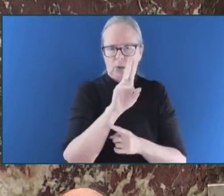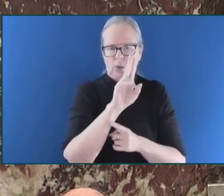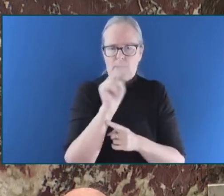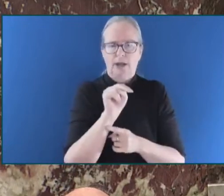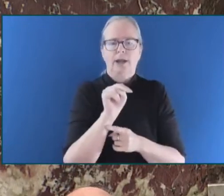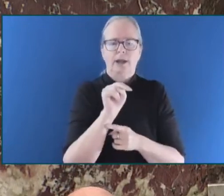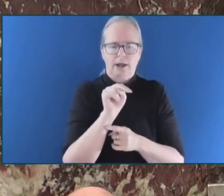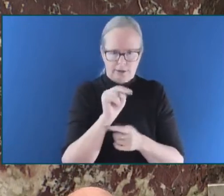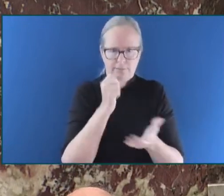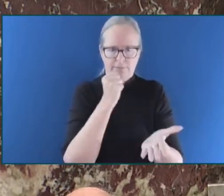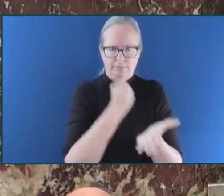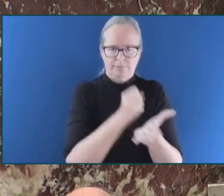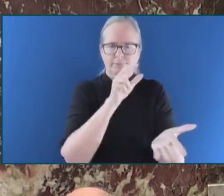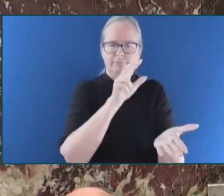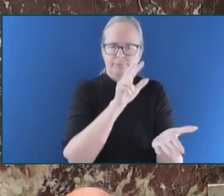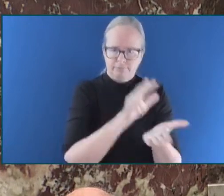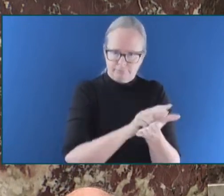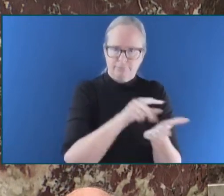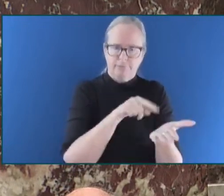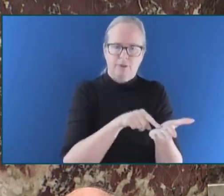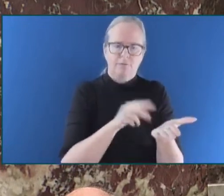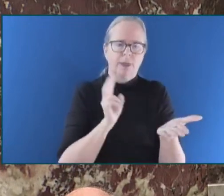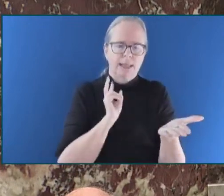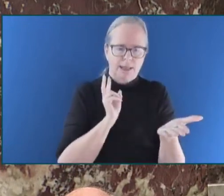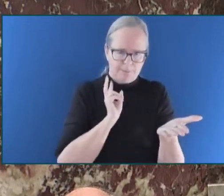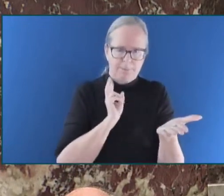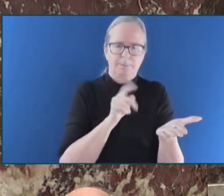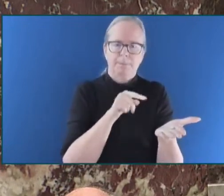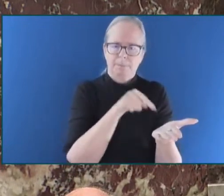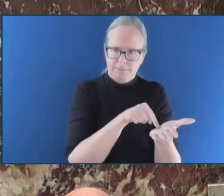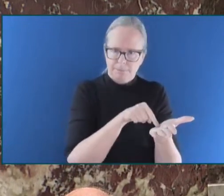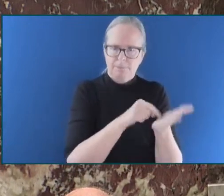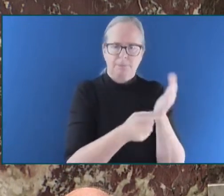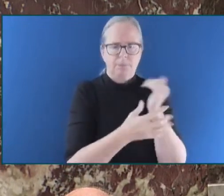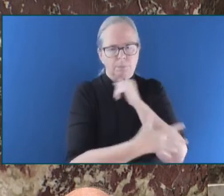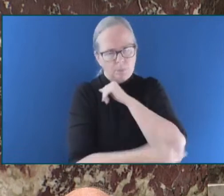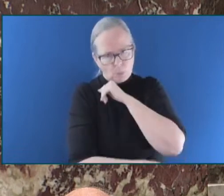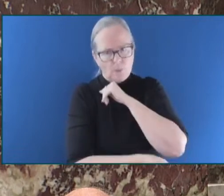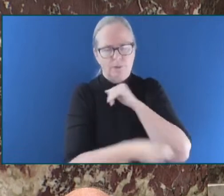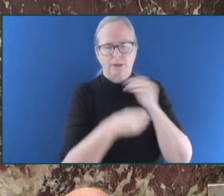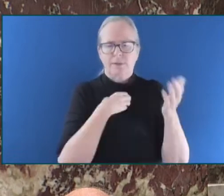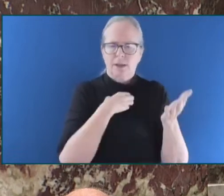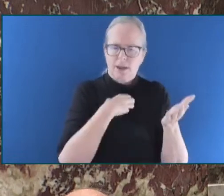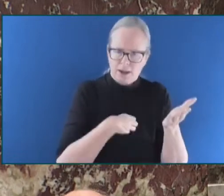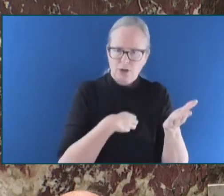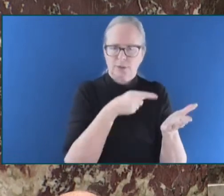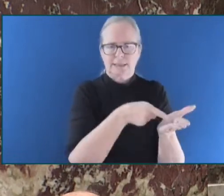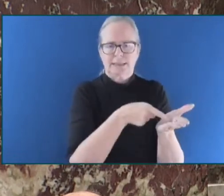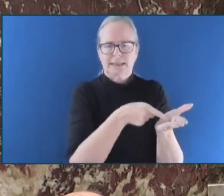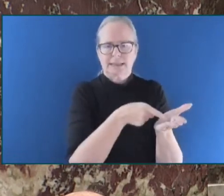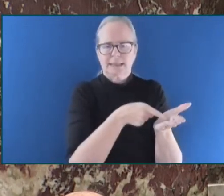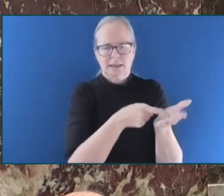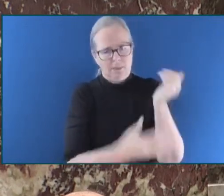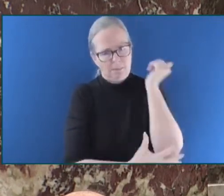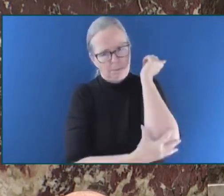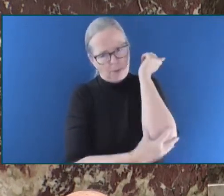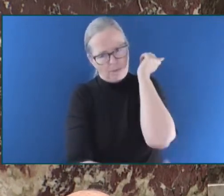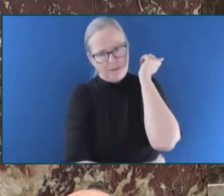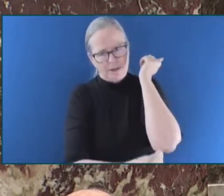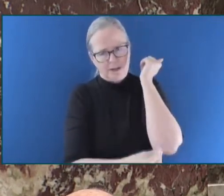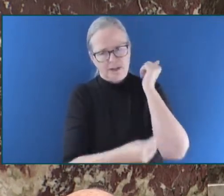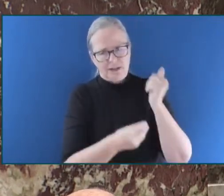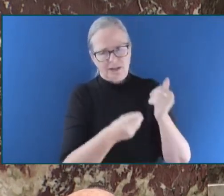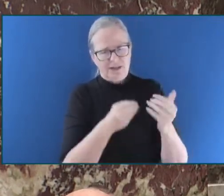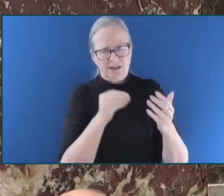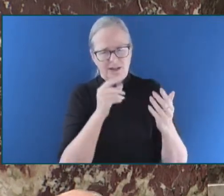hunger. On that day, they proclaimed that poverty is a violation of human rights and that action must be taken to